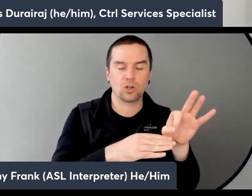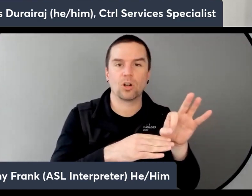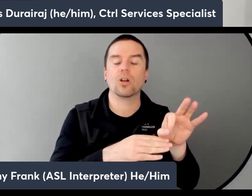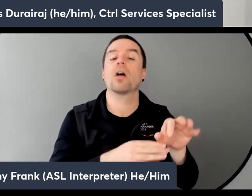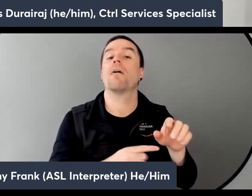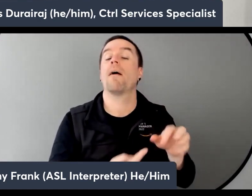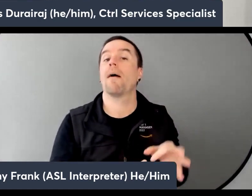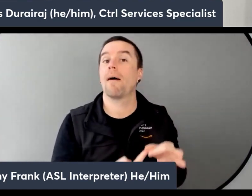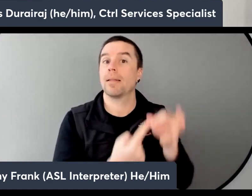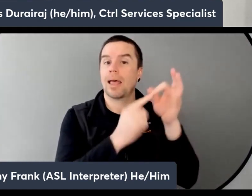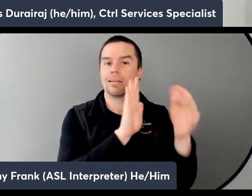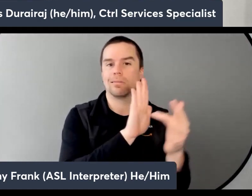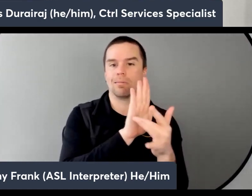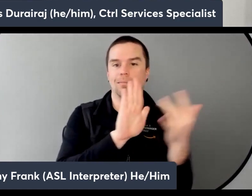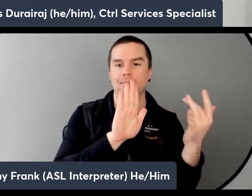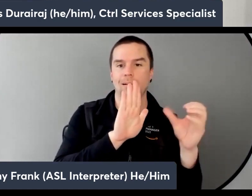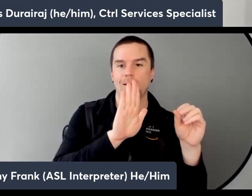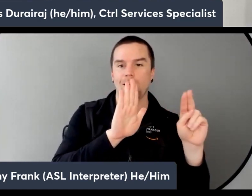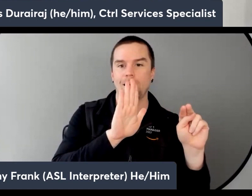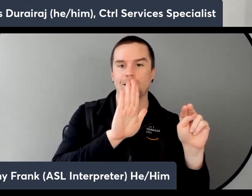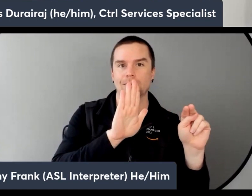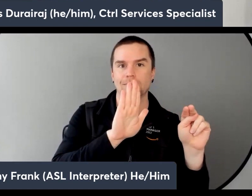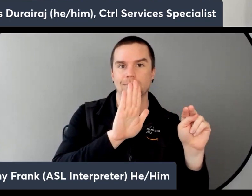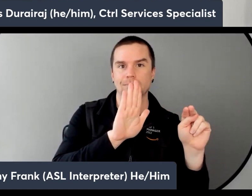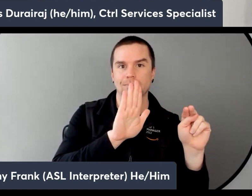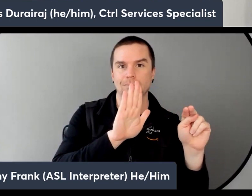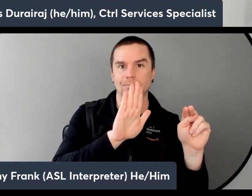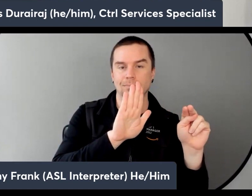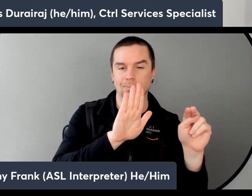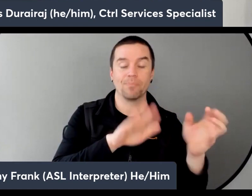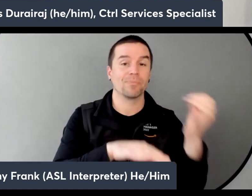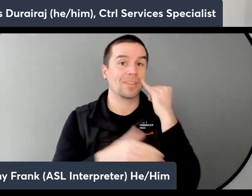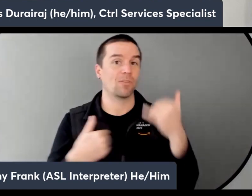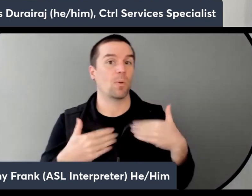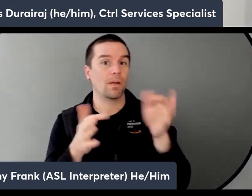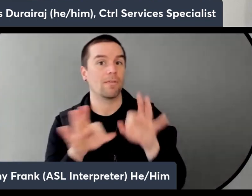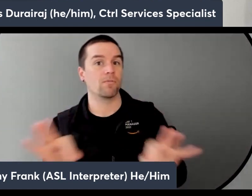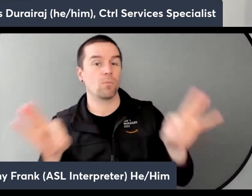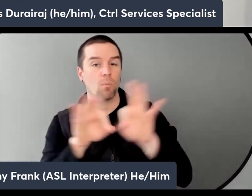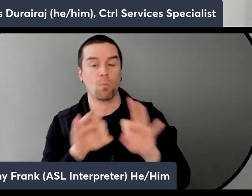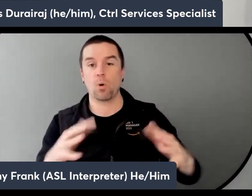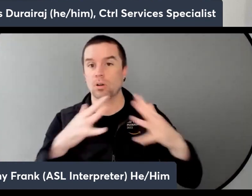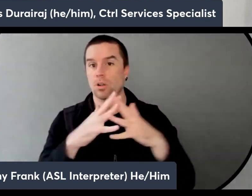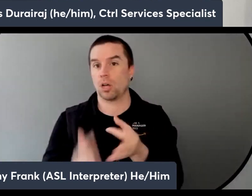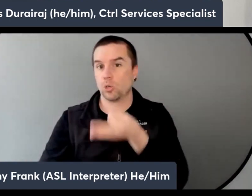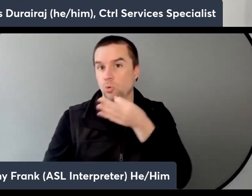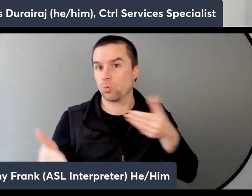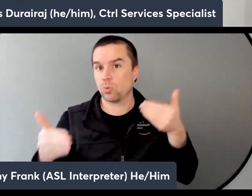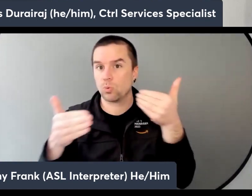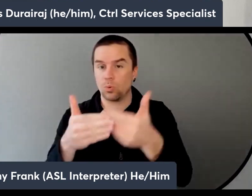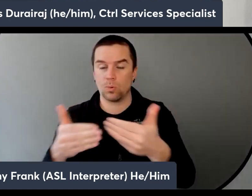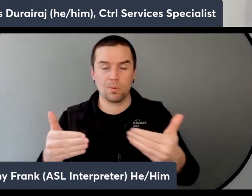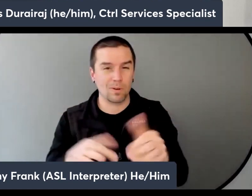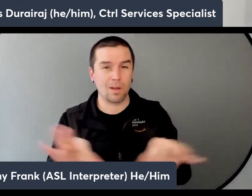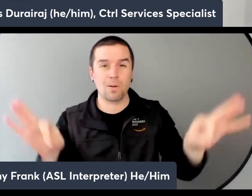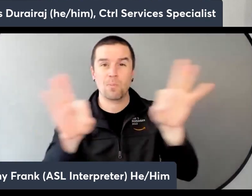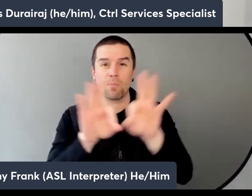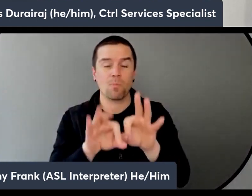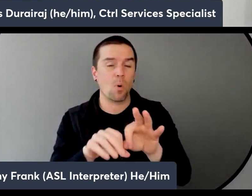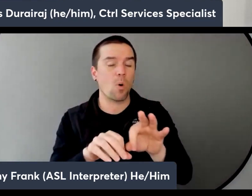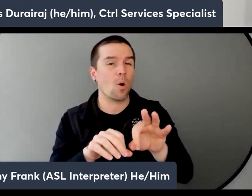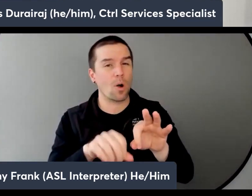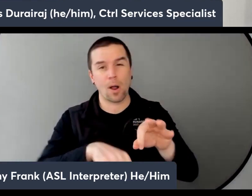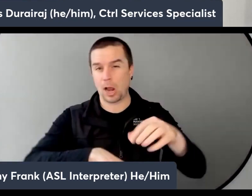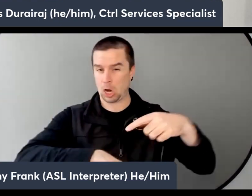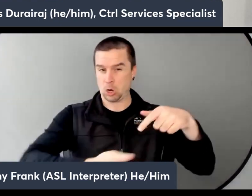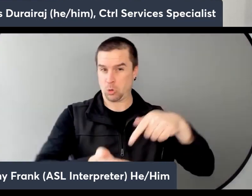on. So let's say you have a really important launch coming up and there's a deadline before feature flags, you would need to